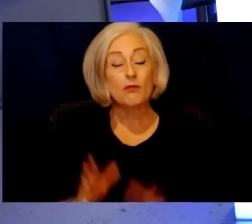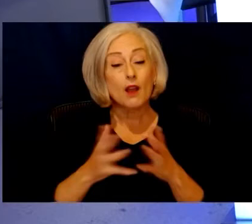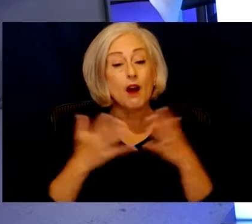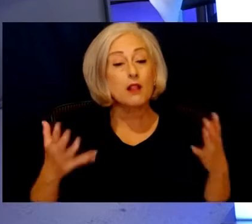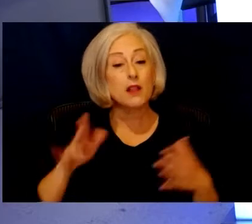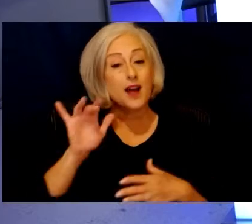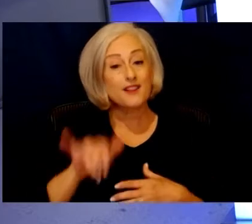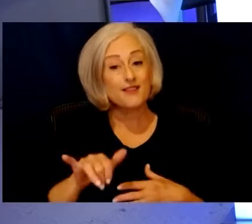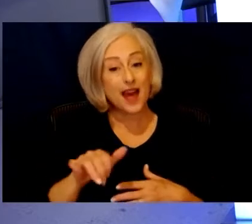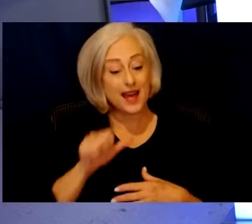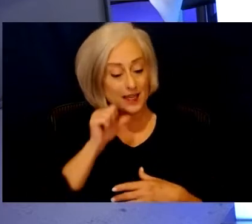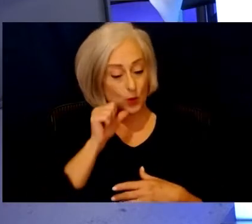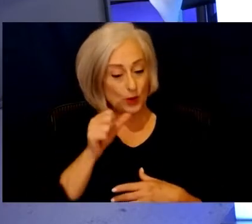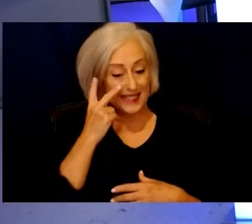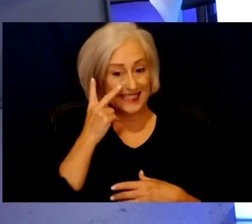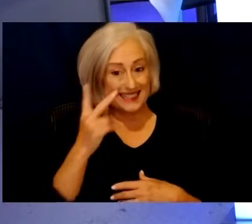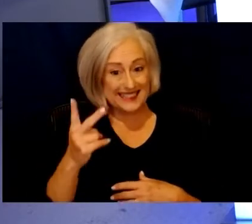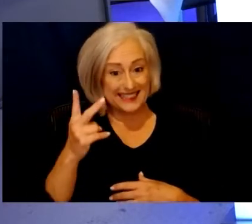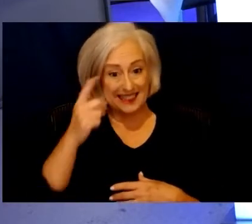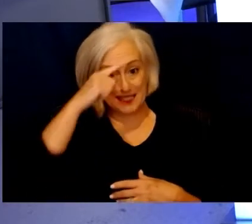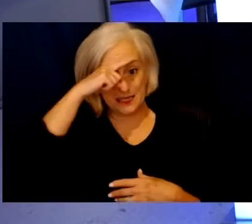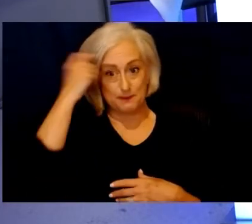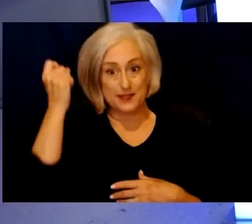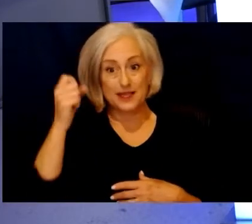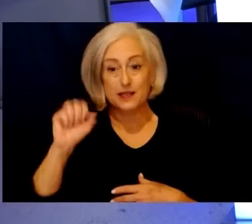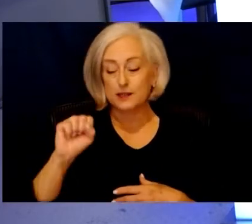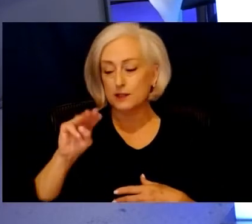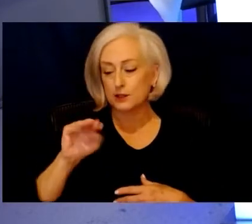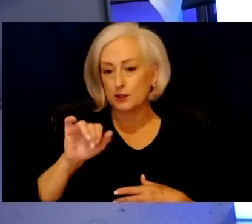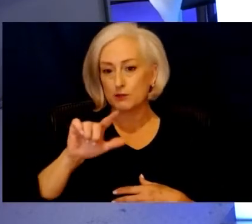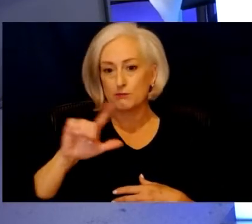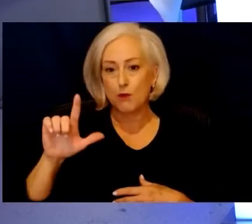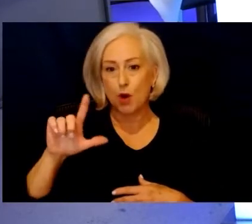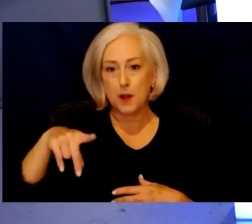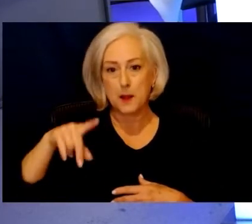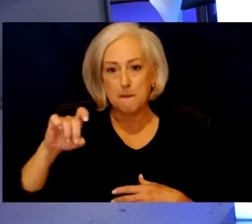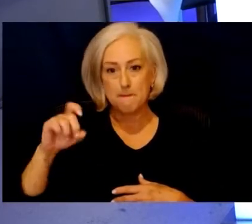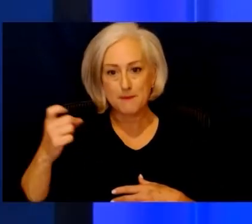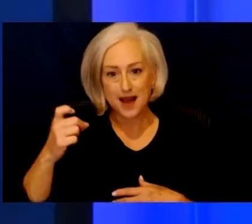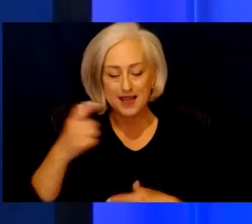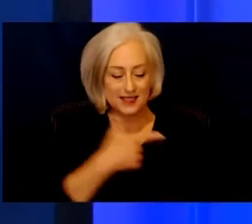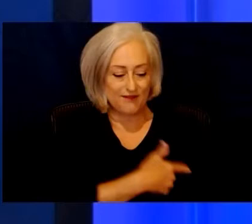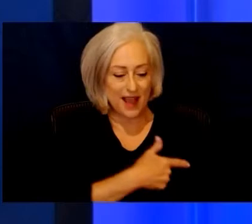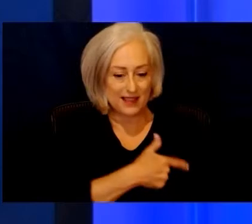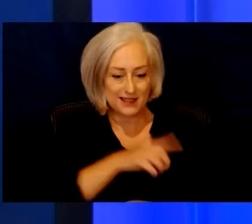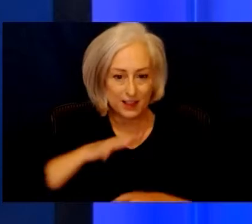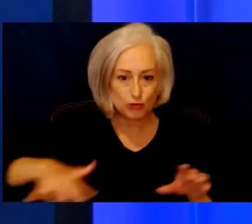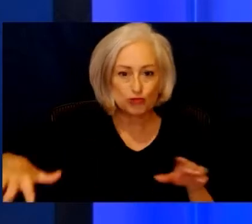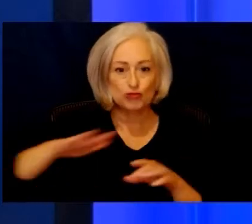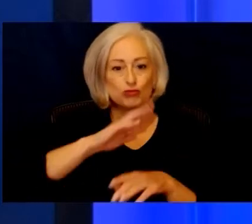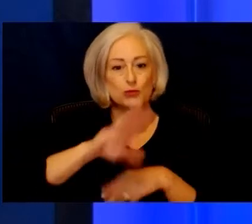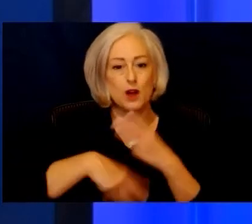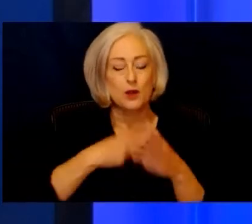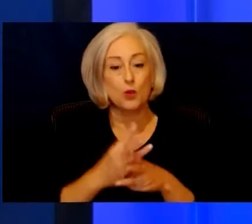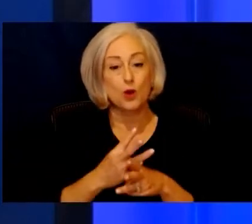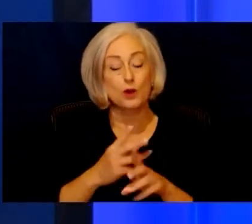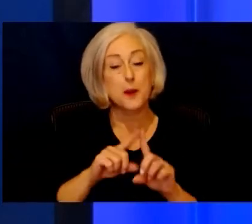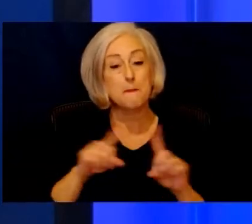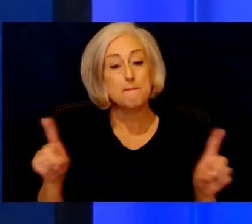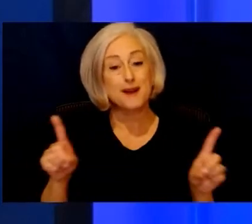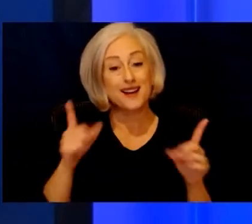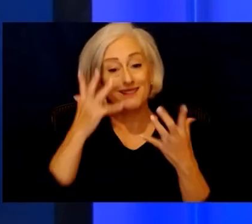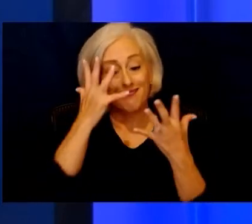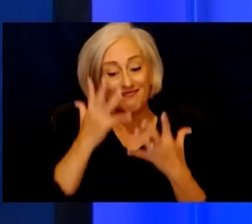this disease because of the smallpox vaccination program that was going on throughout the world. Unfortunately, in the United